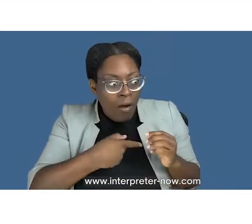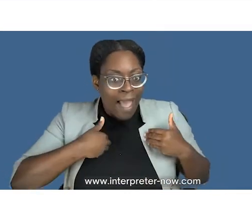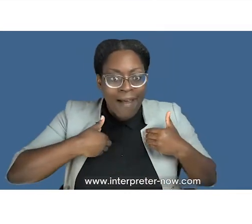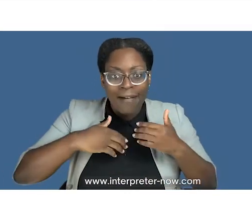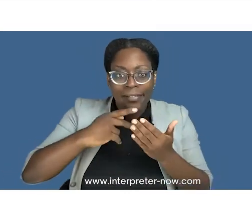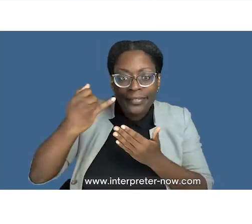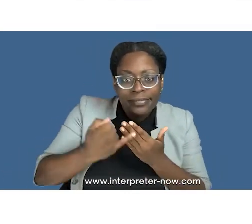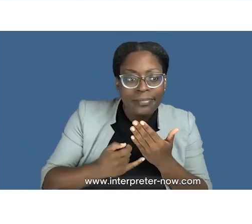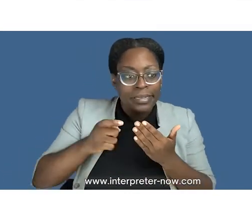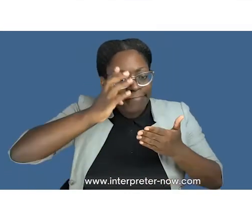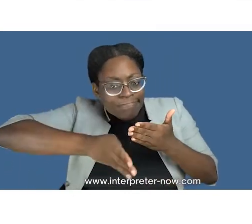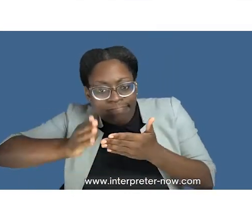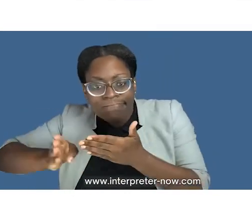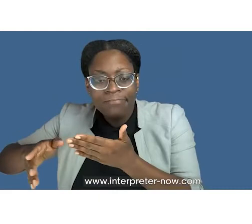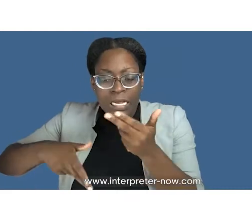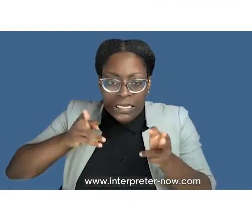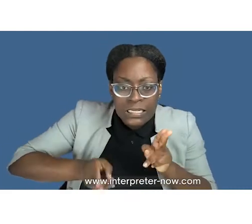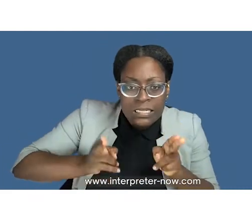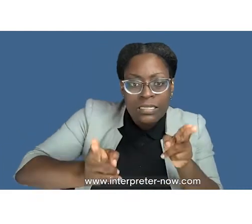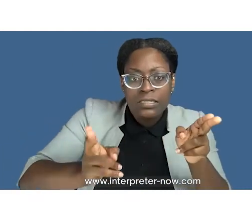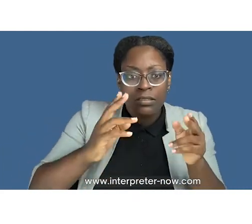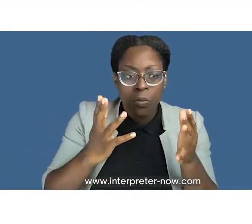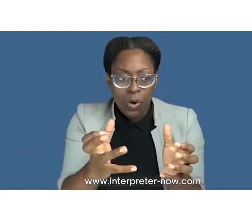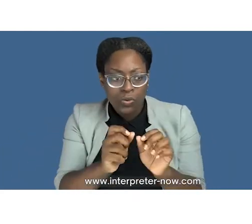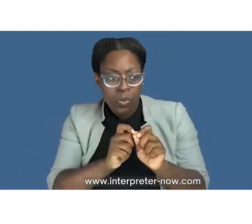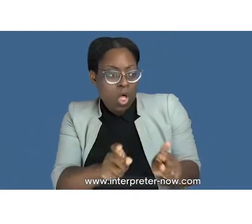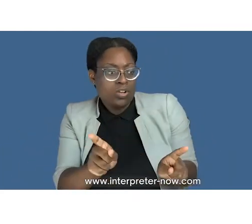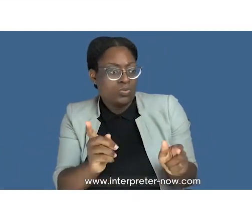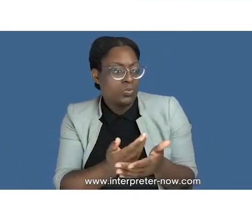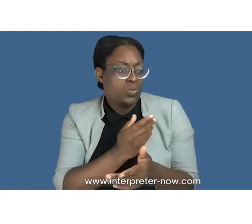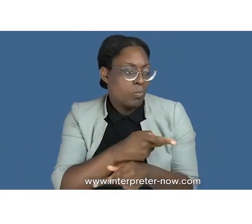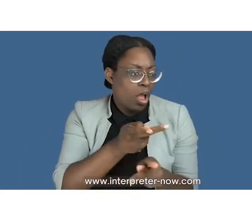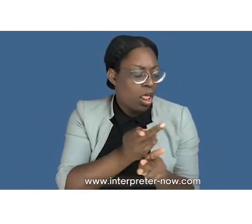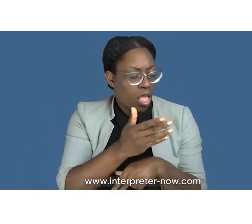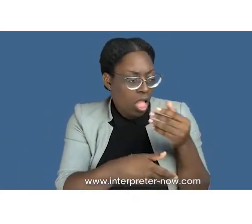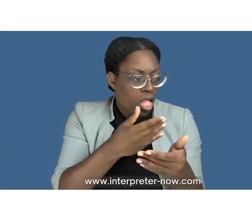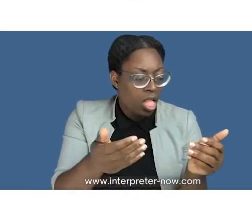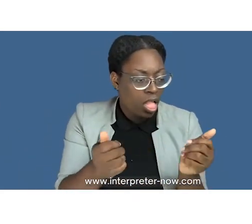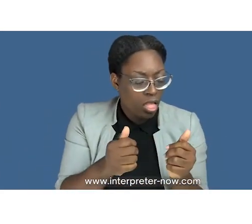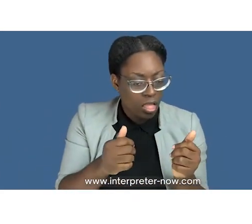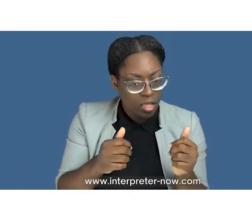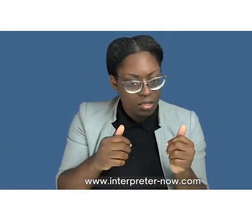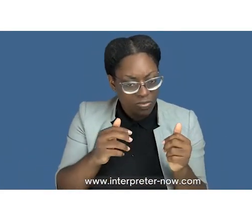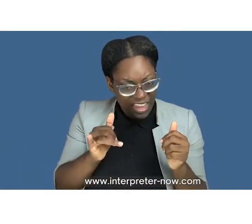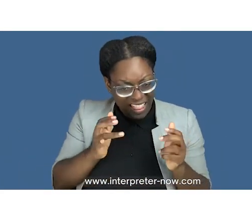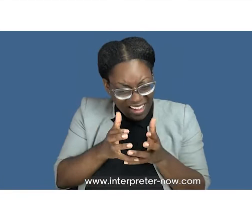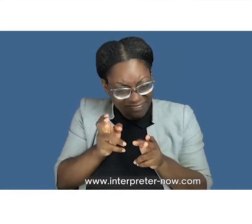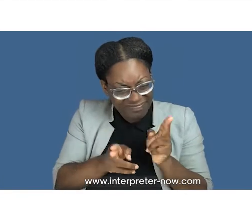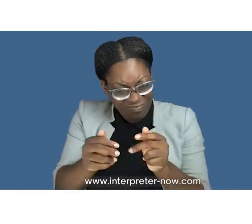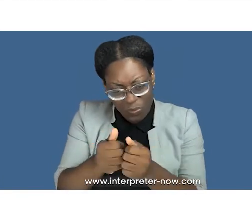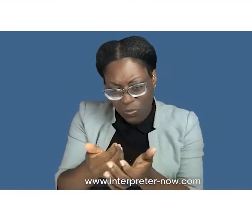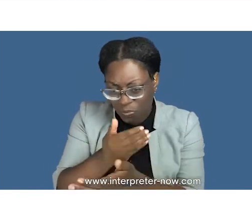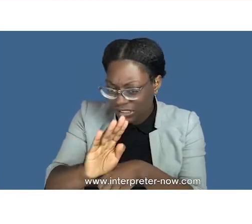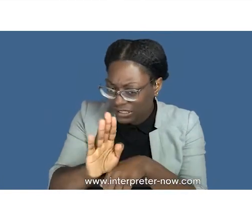that we all have things happening in our lives that might be affecting us. And so